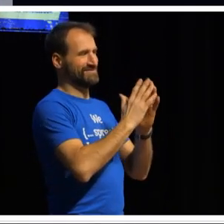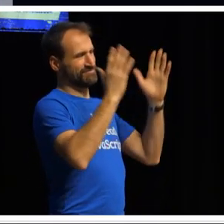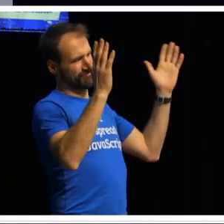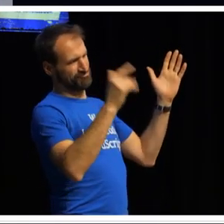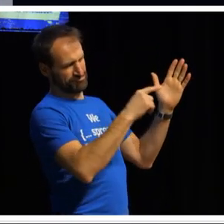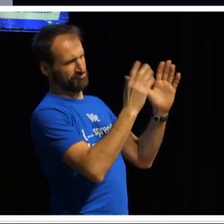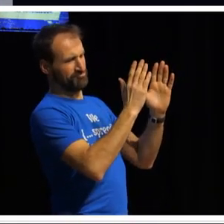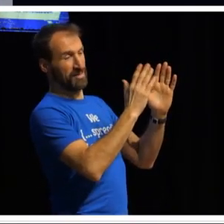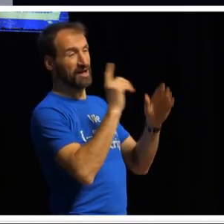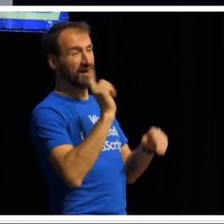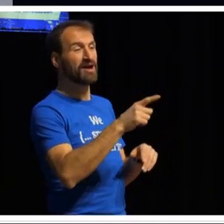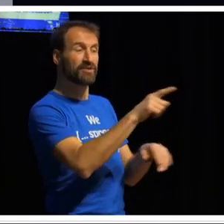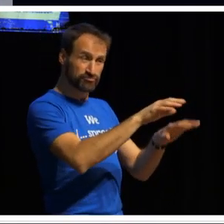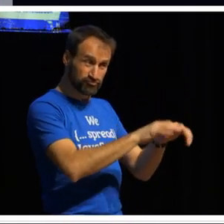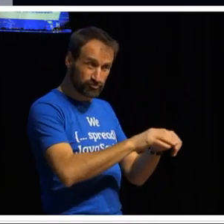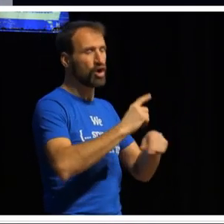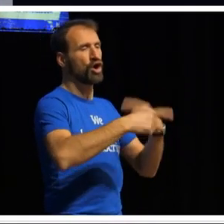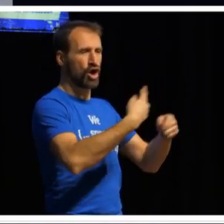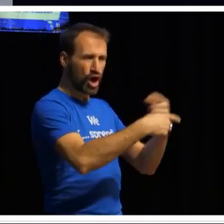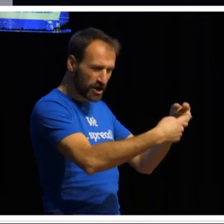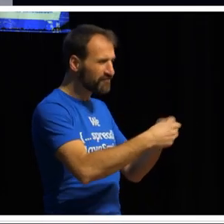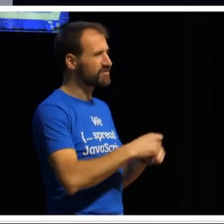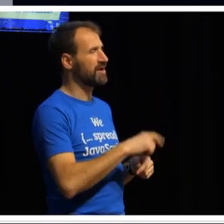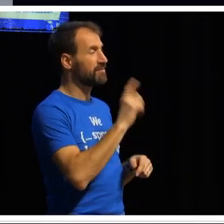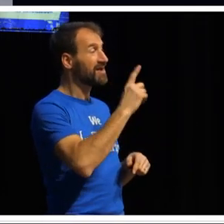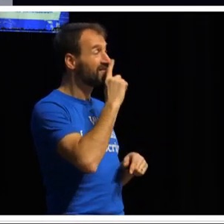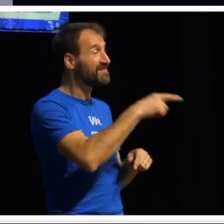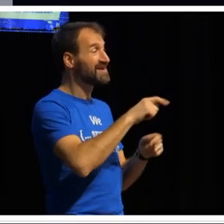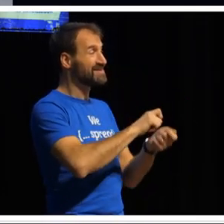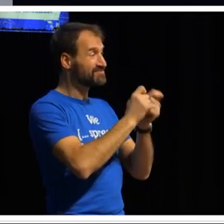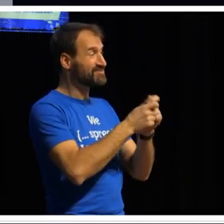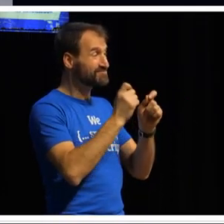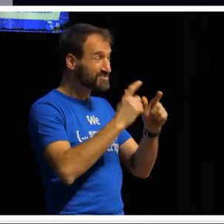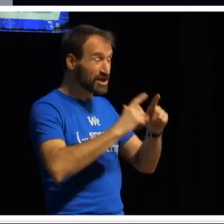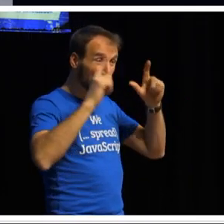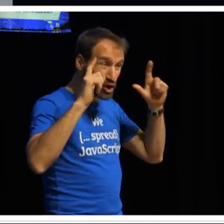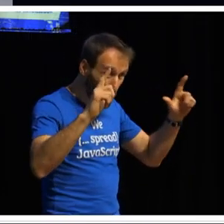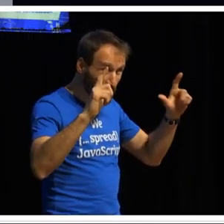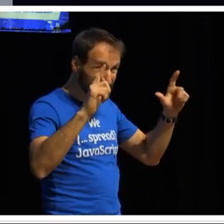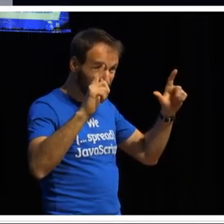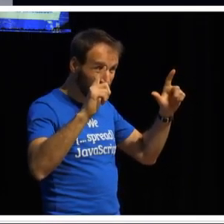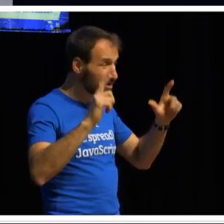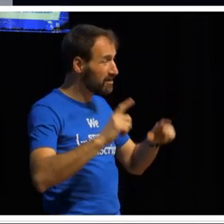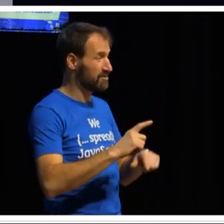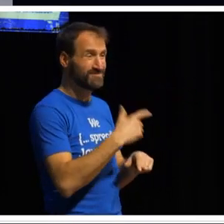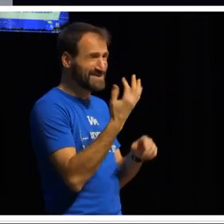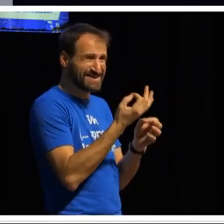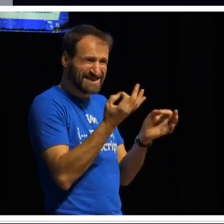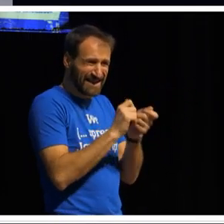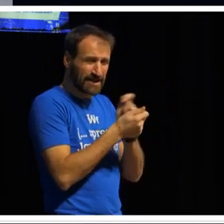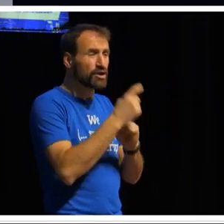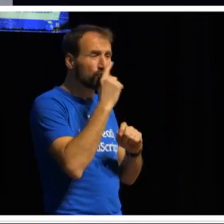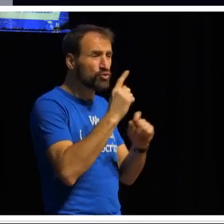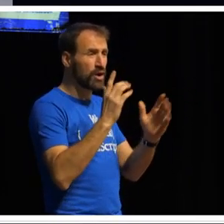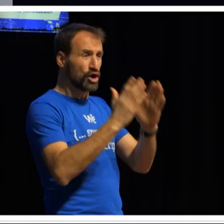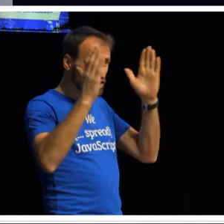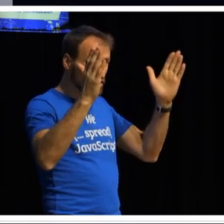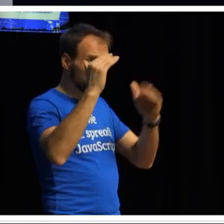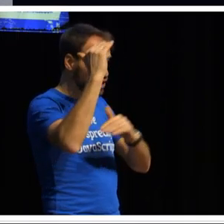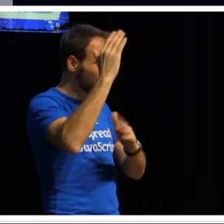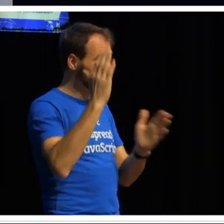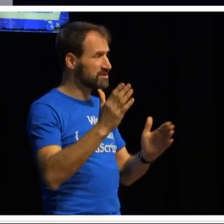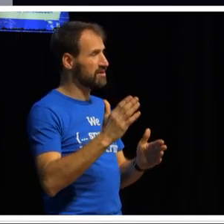But if you now change that array and make it a little bit bigger, you haven't changed anything else, suddenly it just completely refuses to work. There